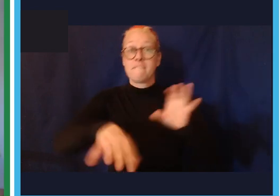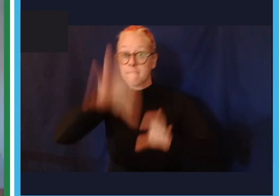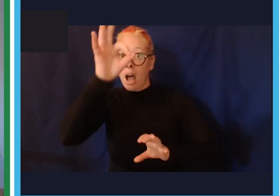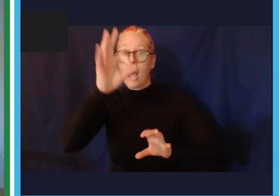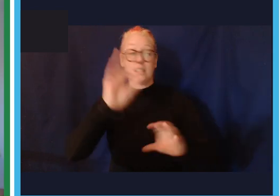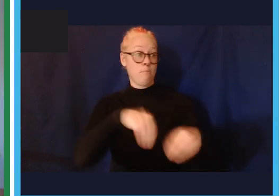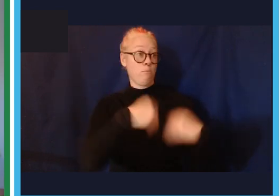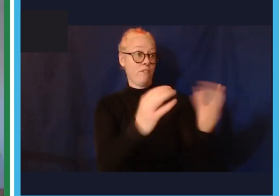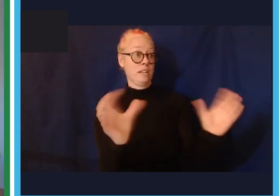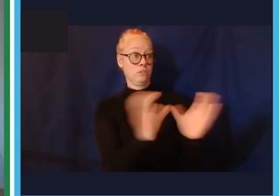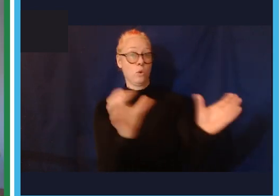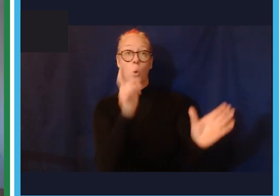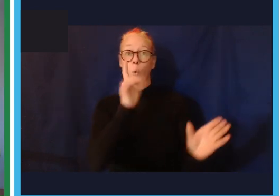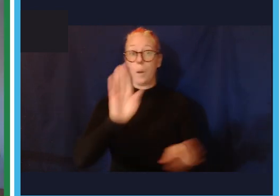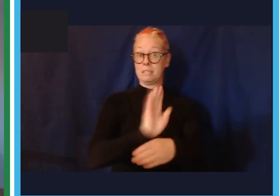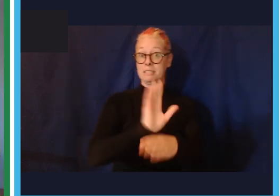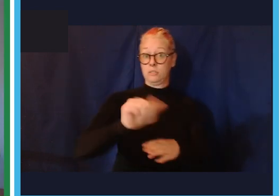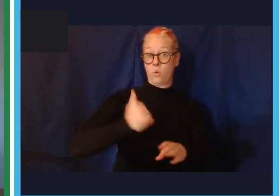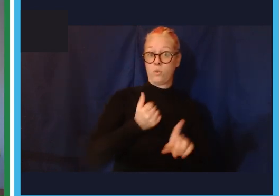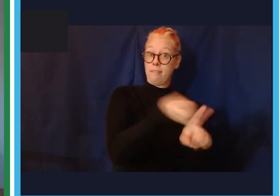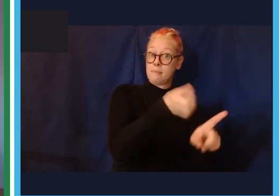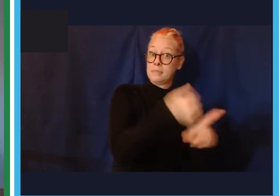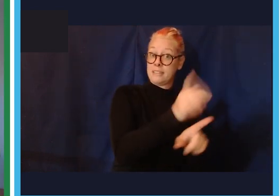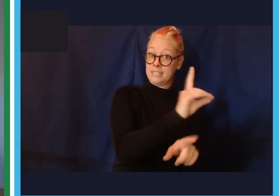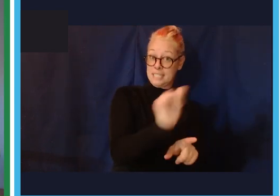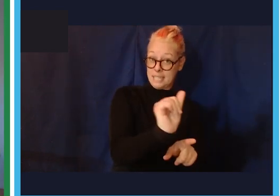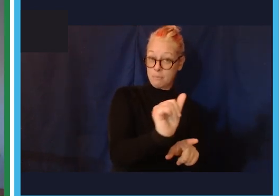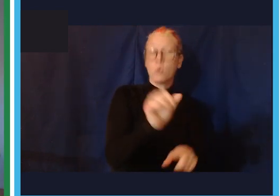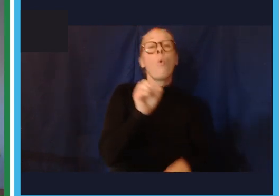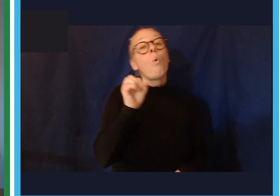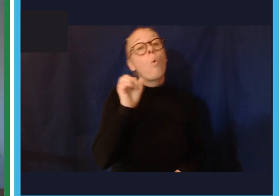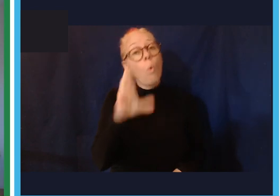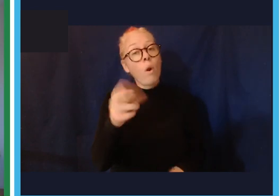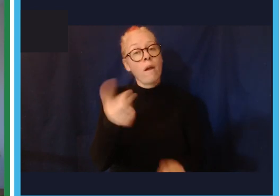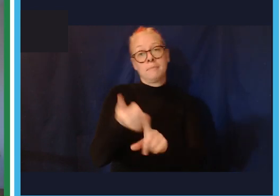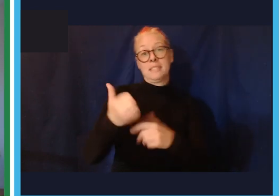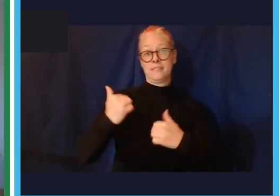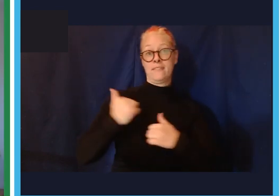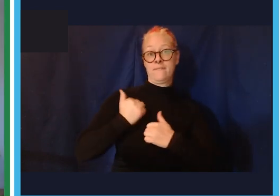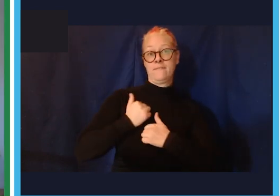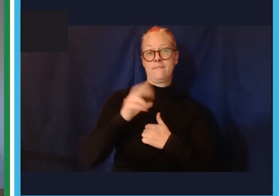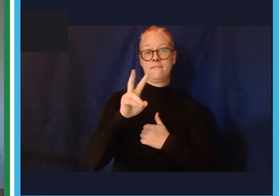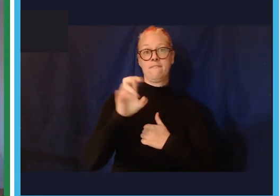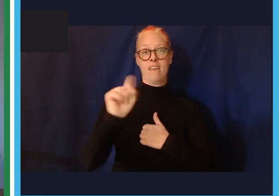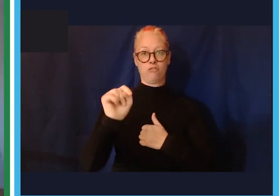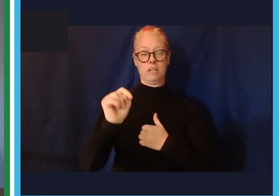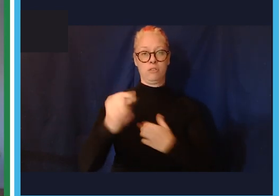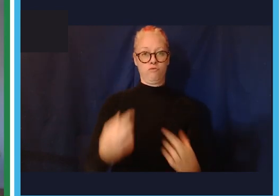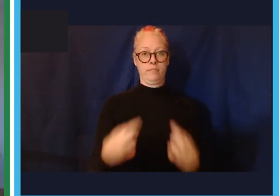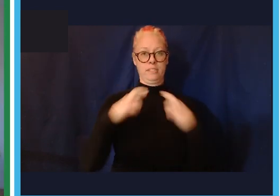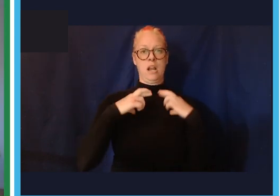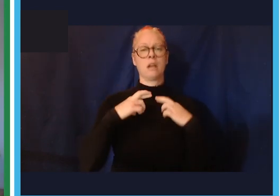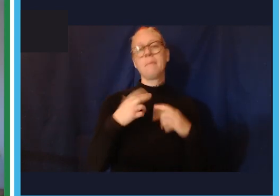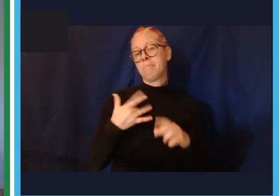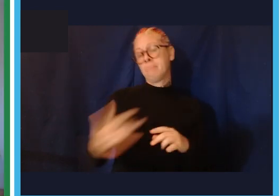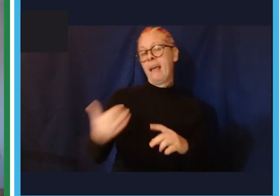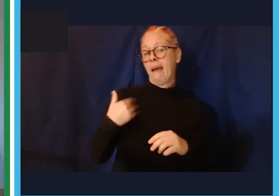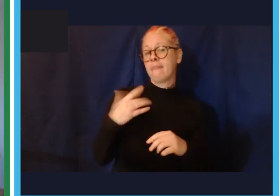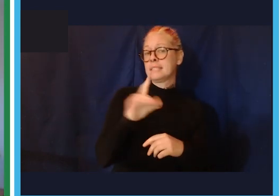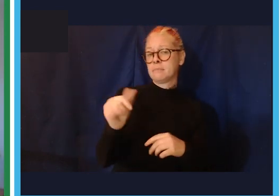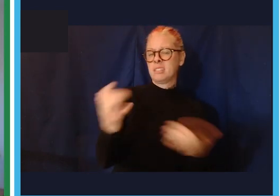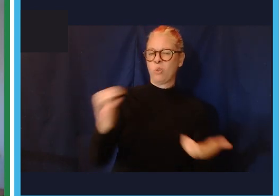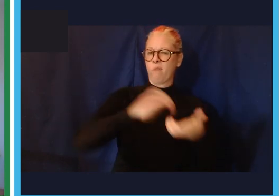very, they intersect often. So you're certified as one of our diverse suppliers and get introduced to all